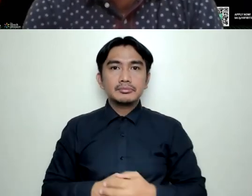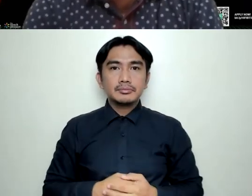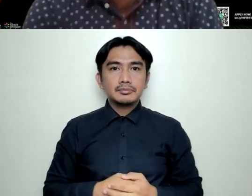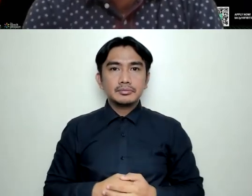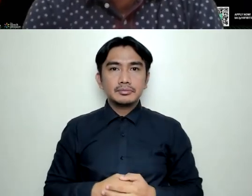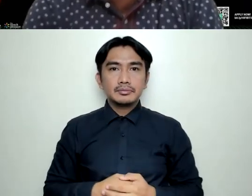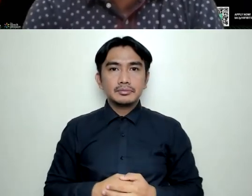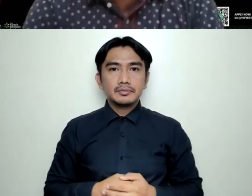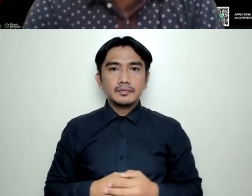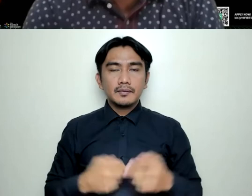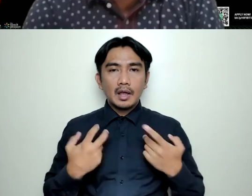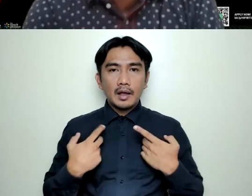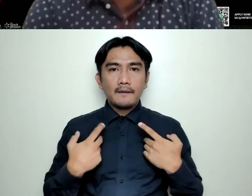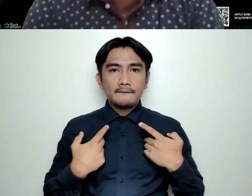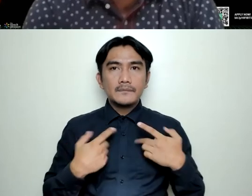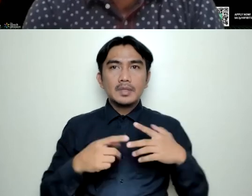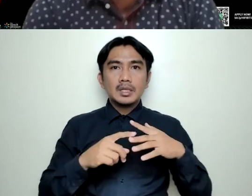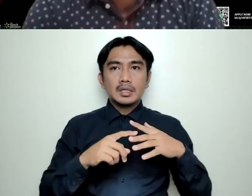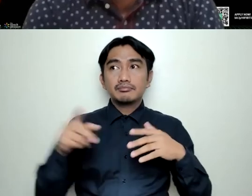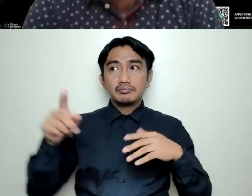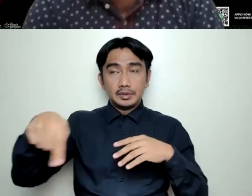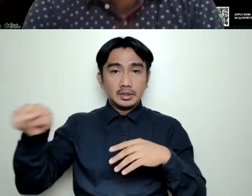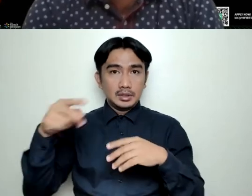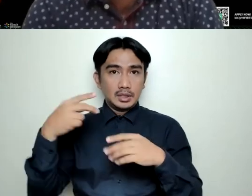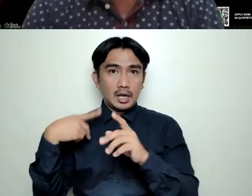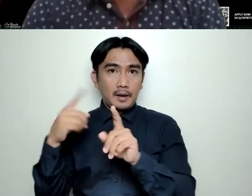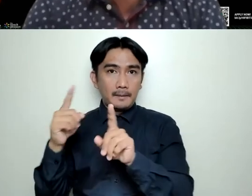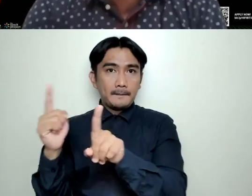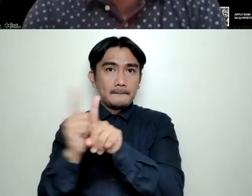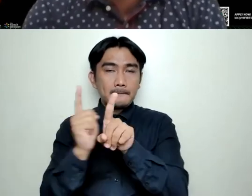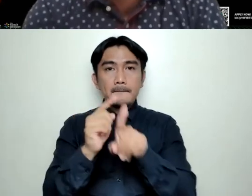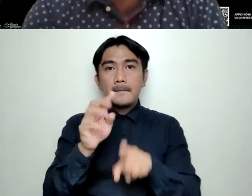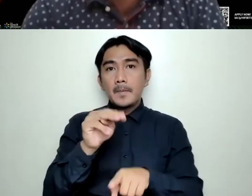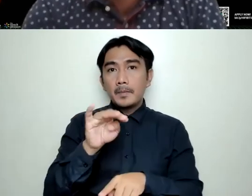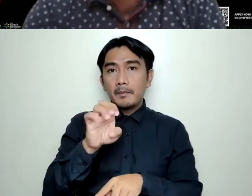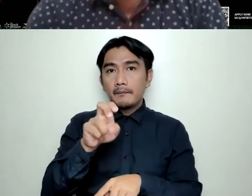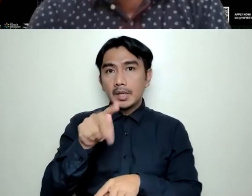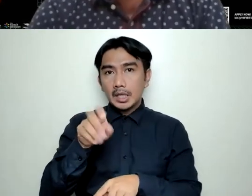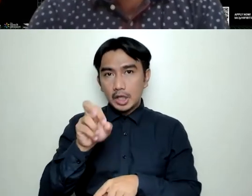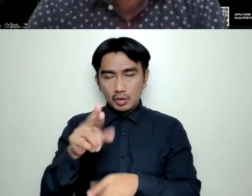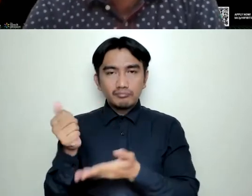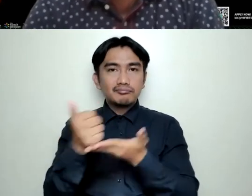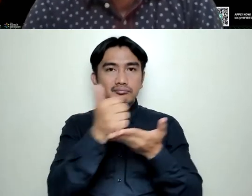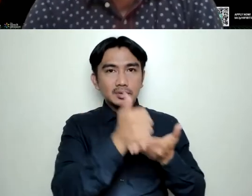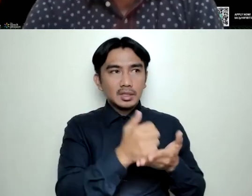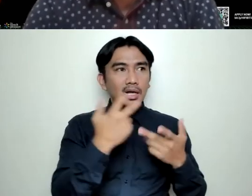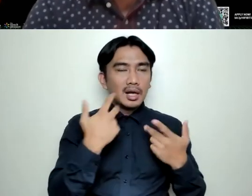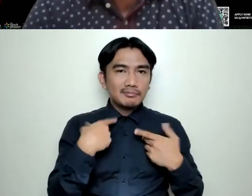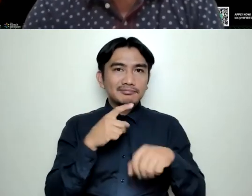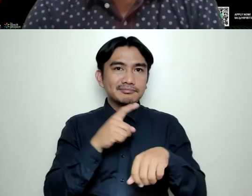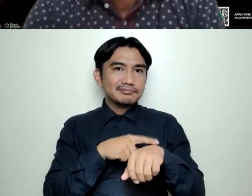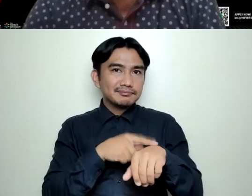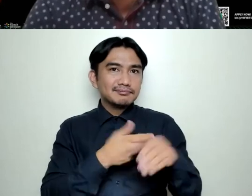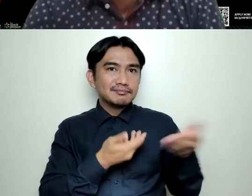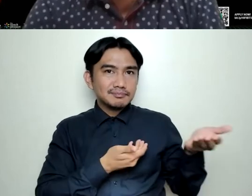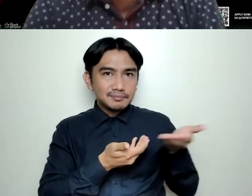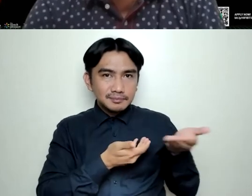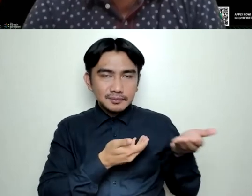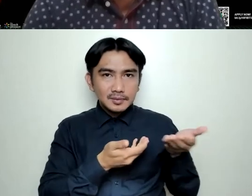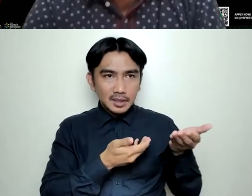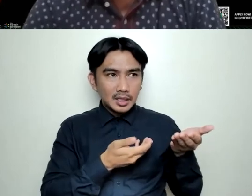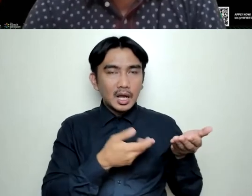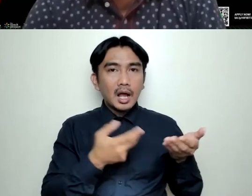startup founders to mentor you if they see you already put in a little bit of effort, a little bit of time in turning your idea